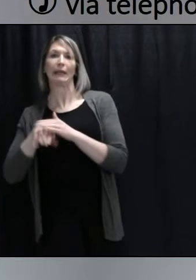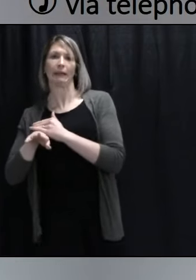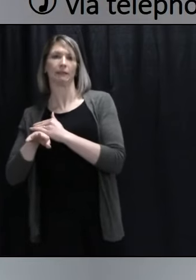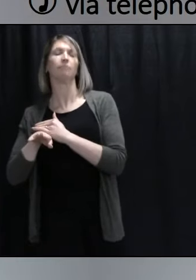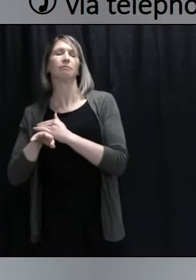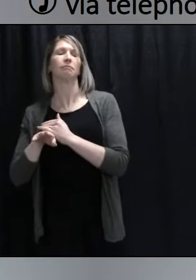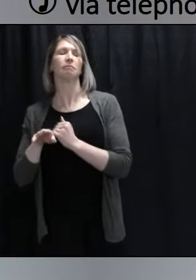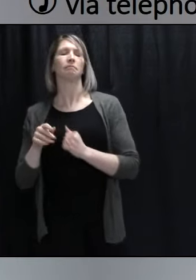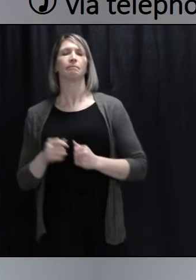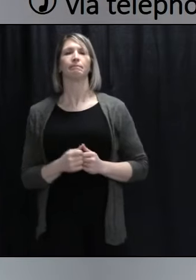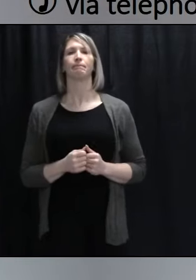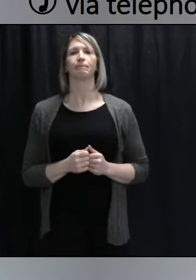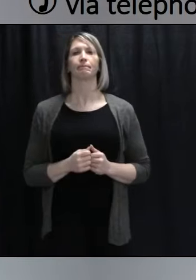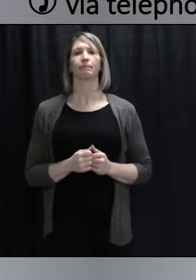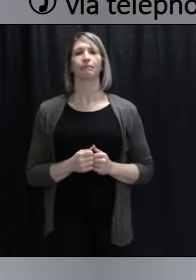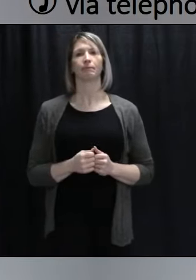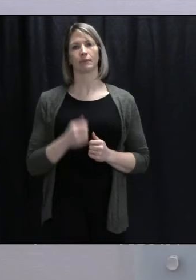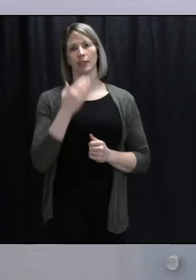Thank you.